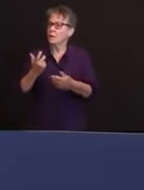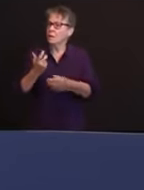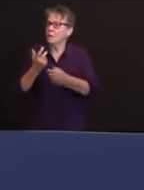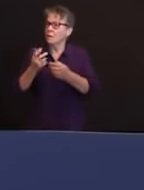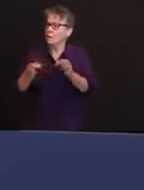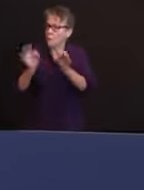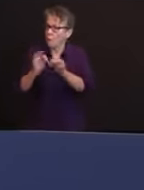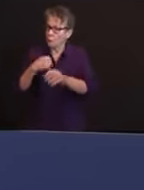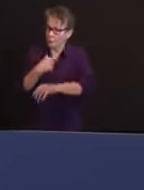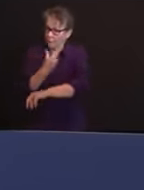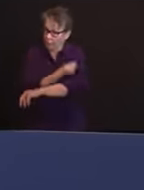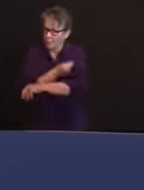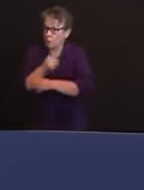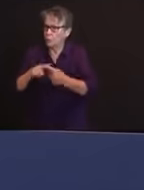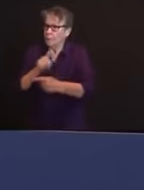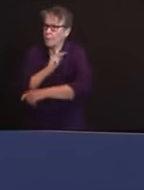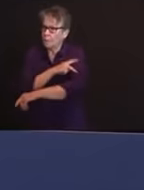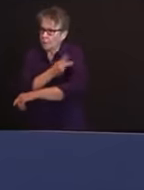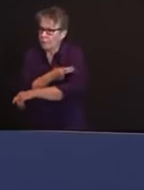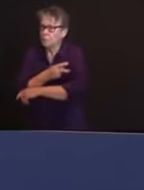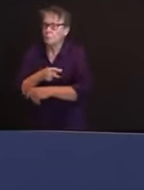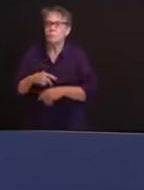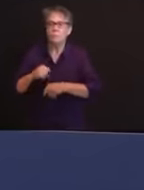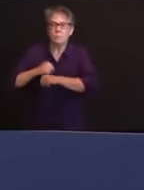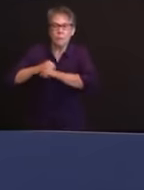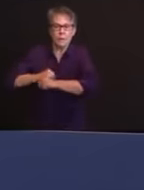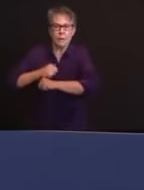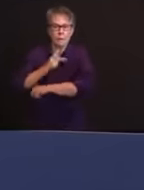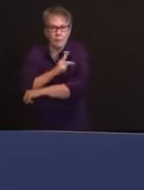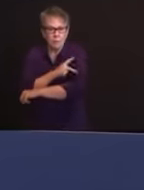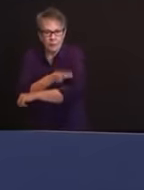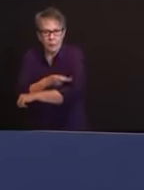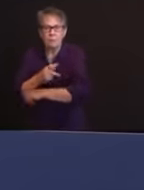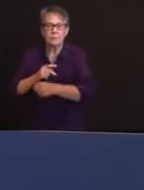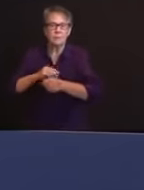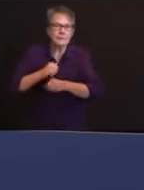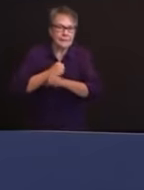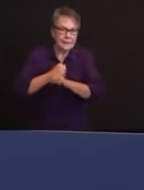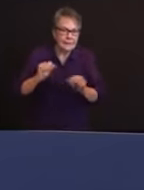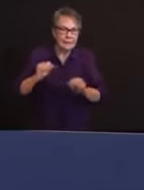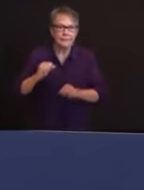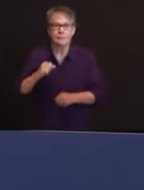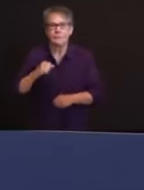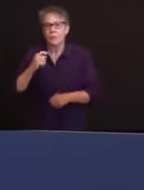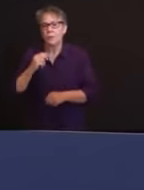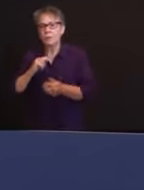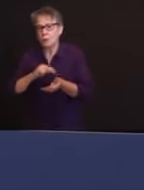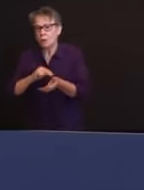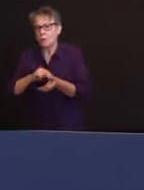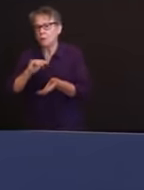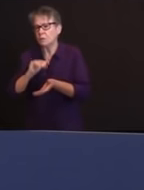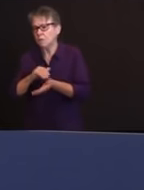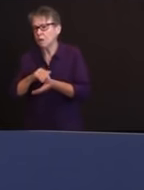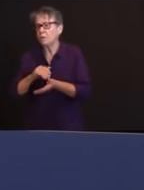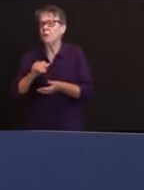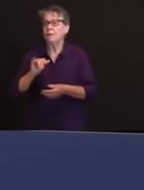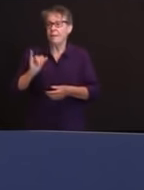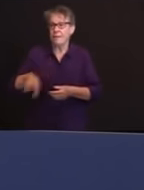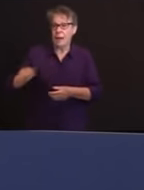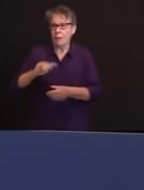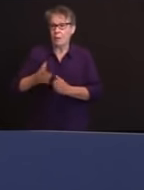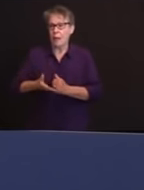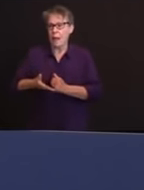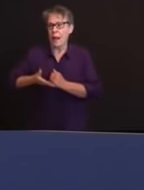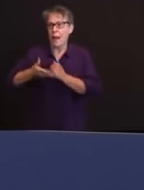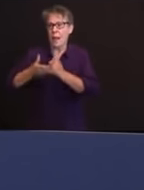Physicians and nurses are trusted voices, and we know they will play an important role in the public's understanding of why this vaccination is